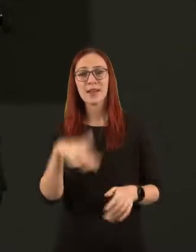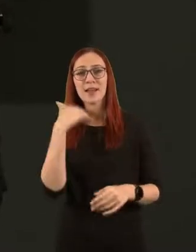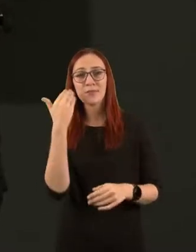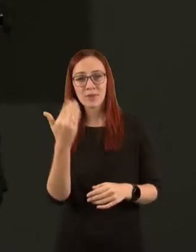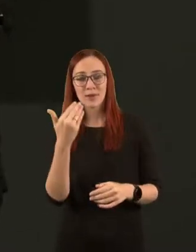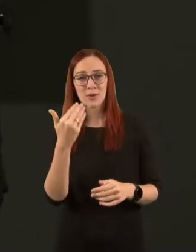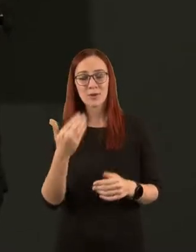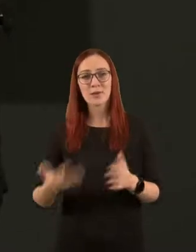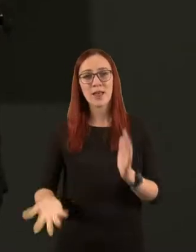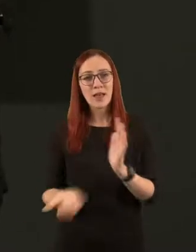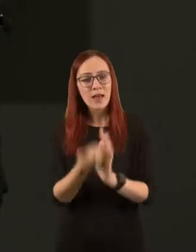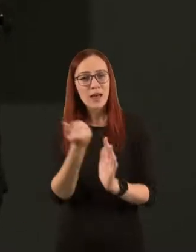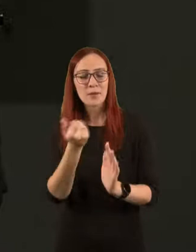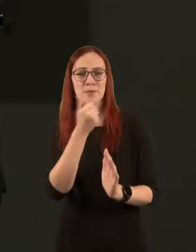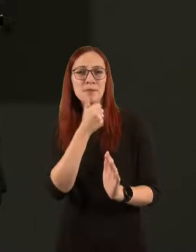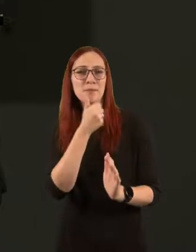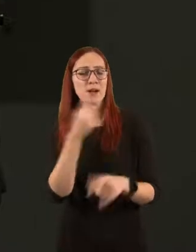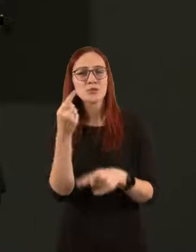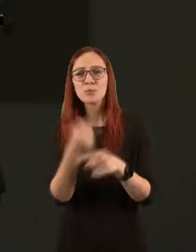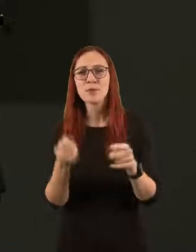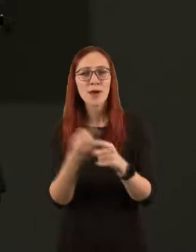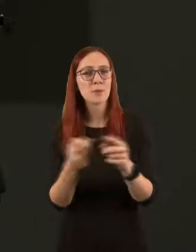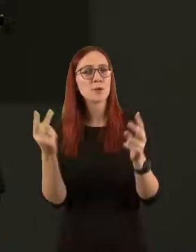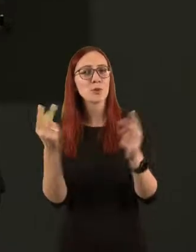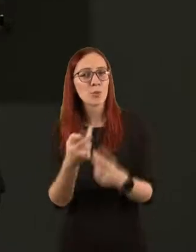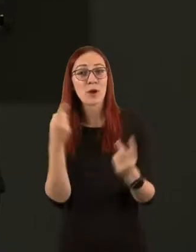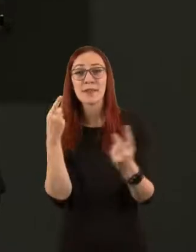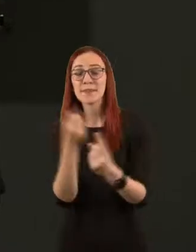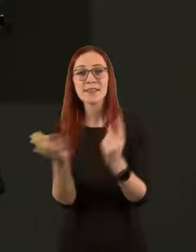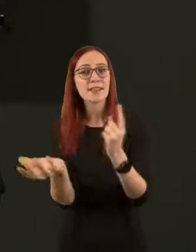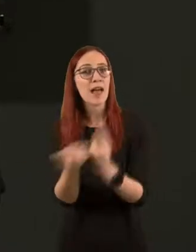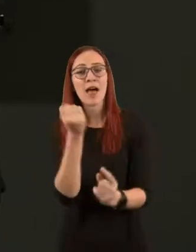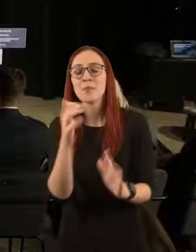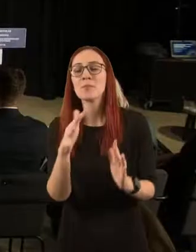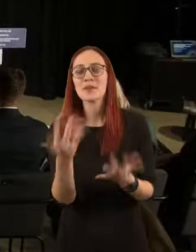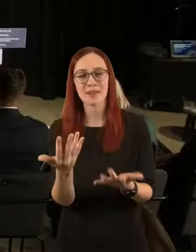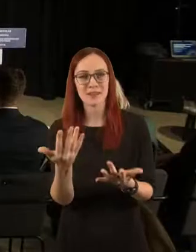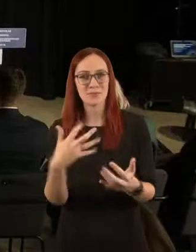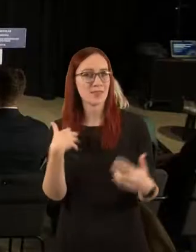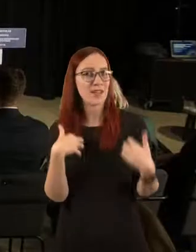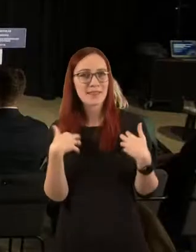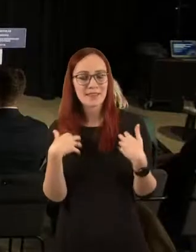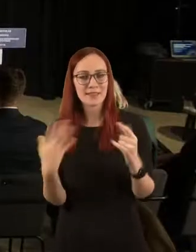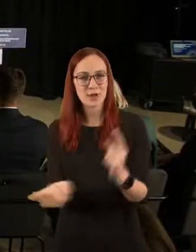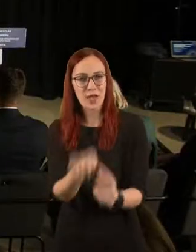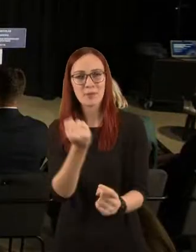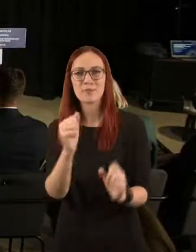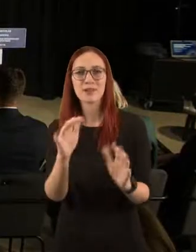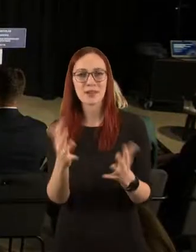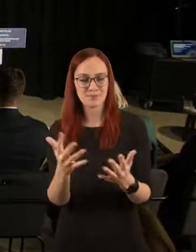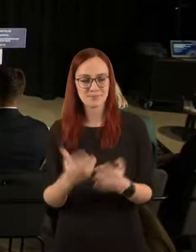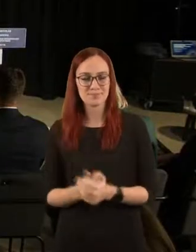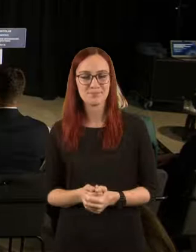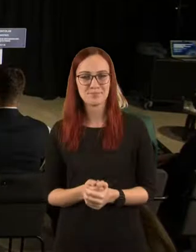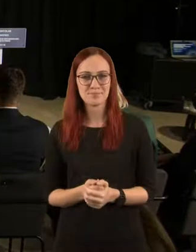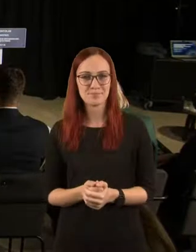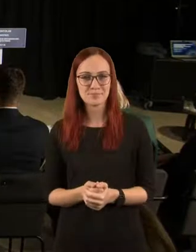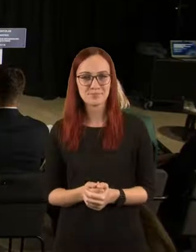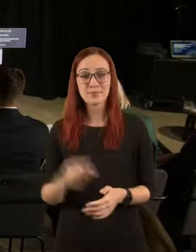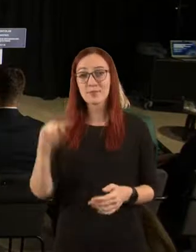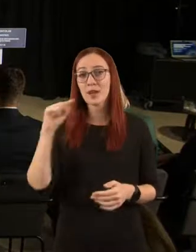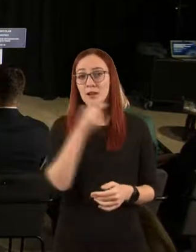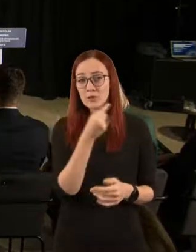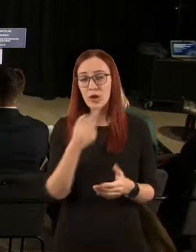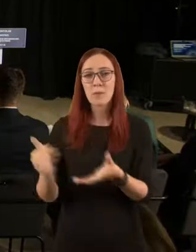situation, we need to agree on the objectives, and then decide which measures will allow us to reach that objective in the